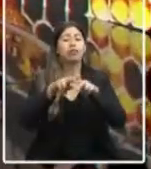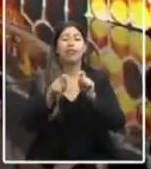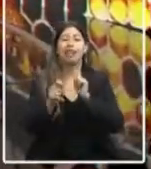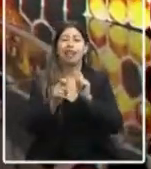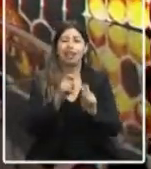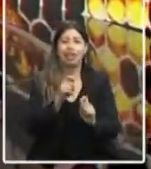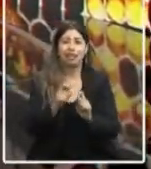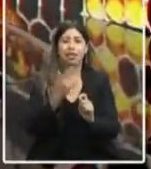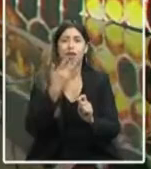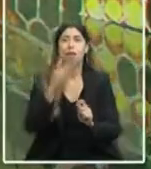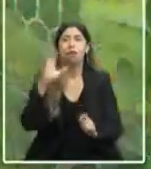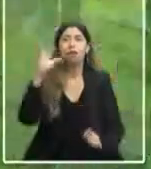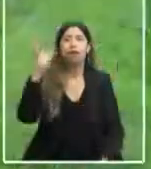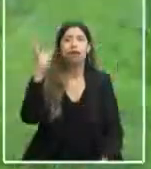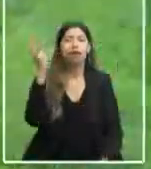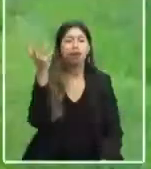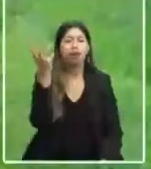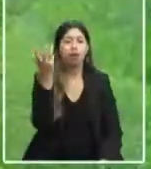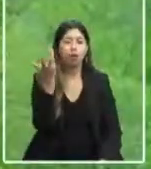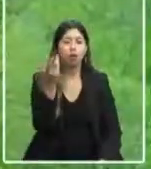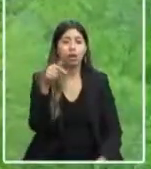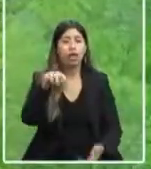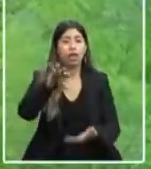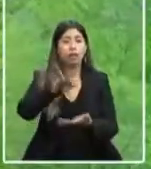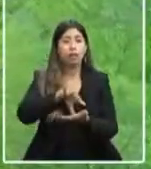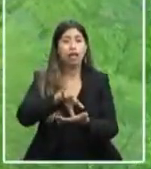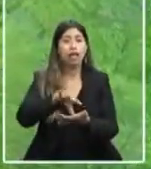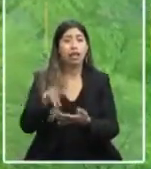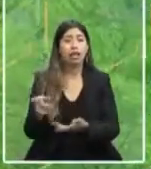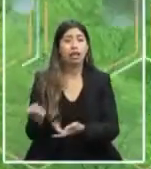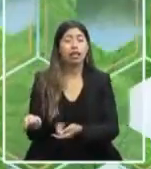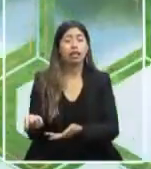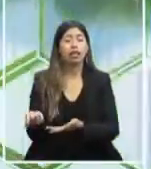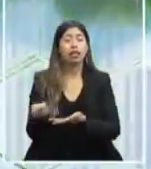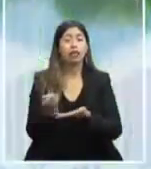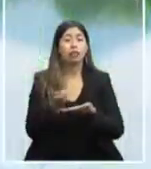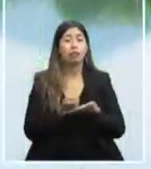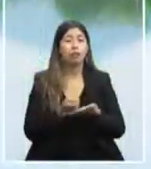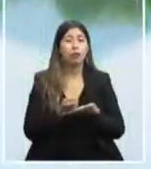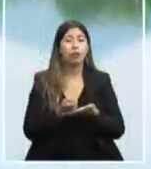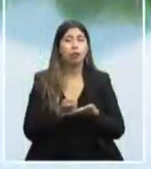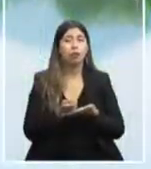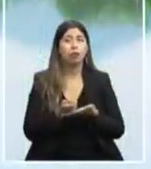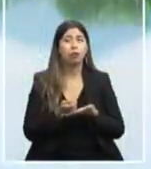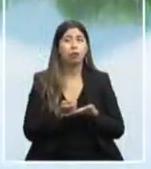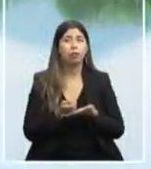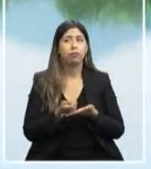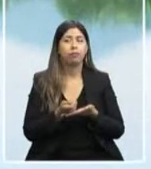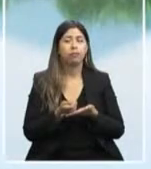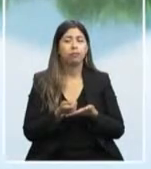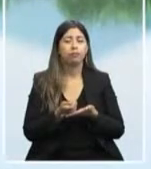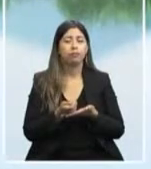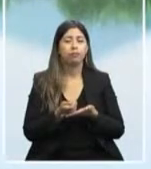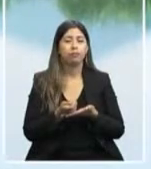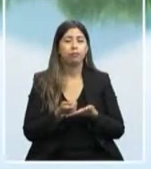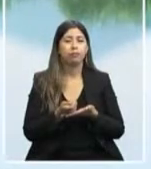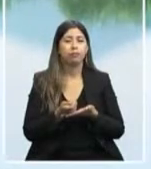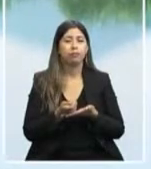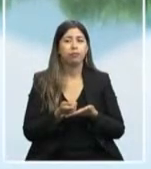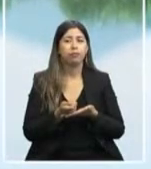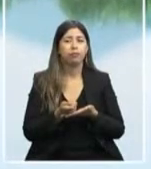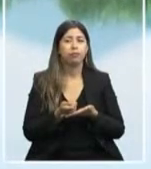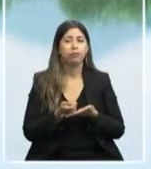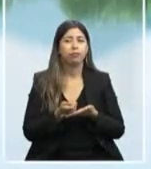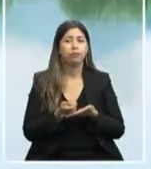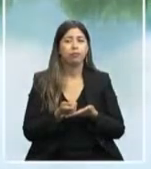importing country, for the country from which you're importing, become fraught. That is to say, if the ecosystems suffer